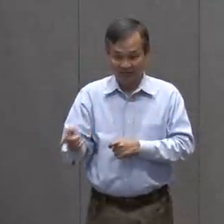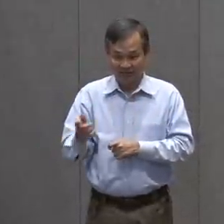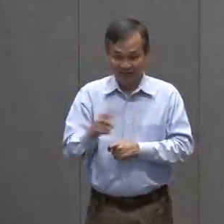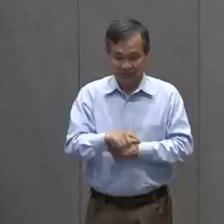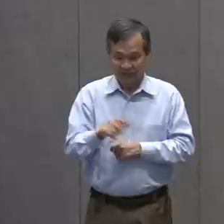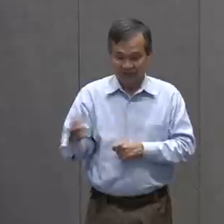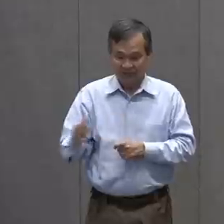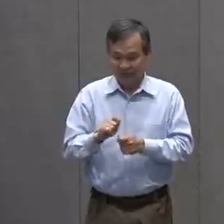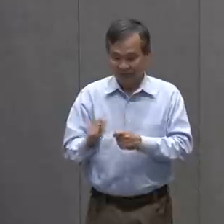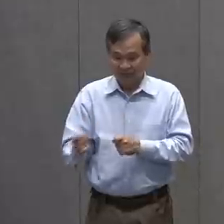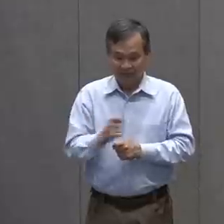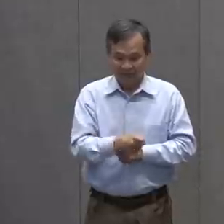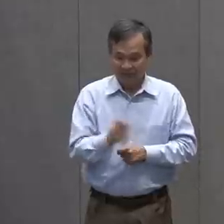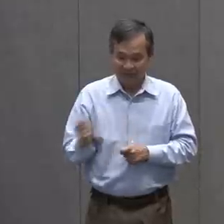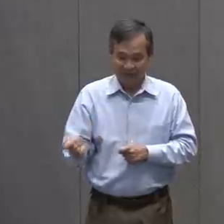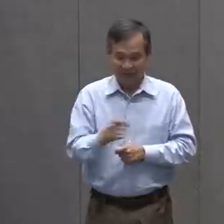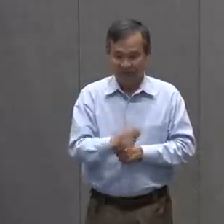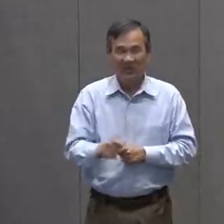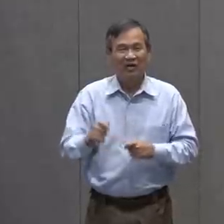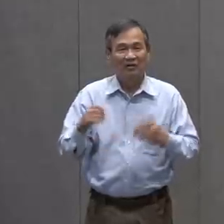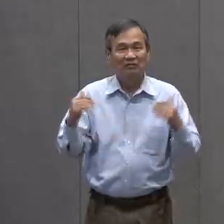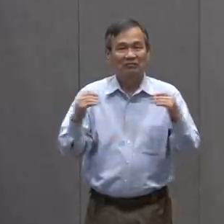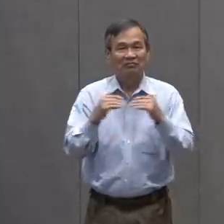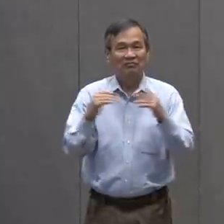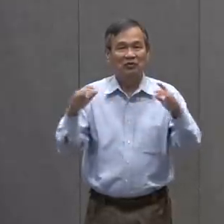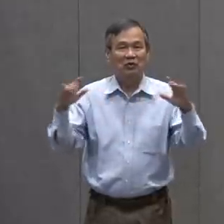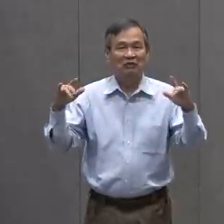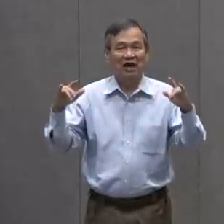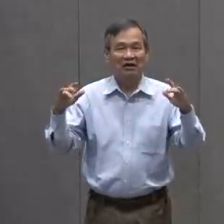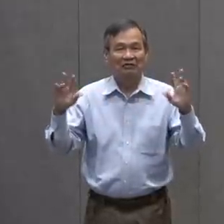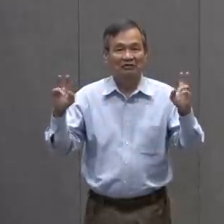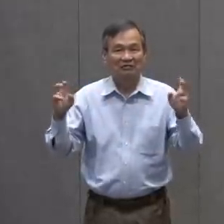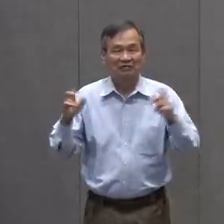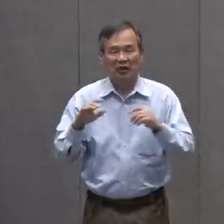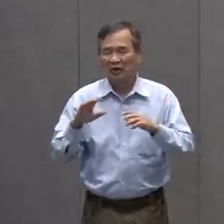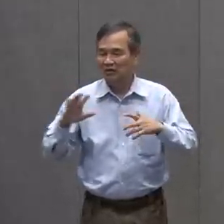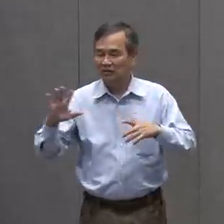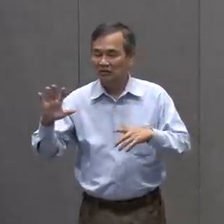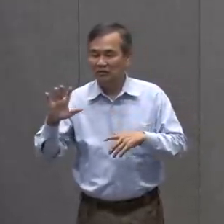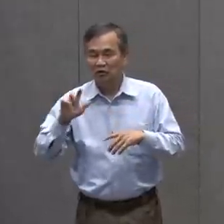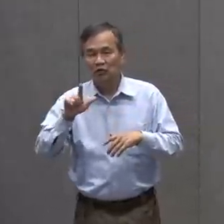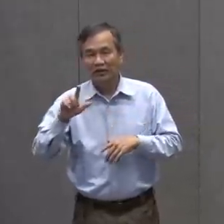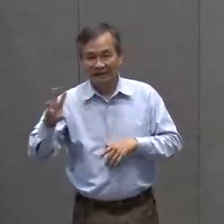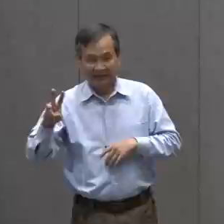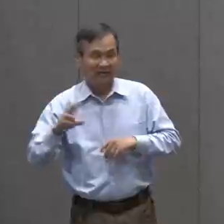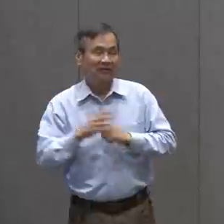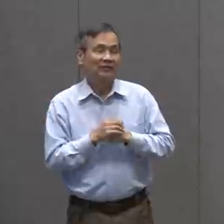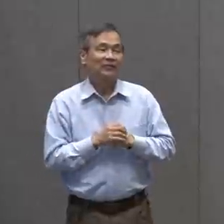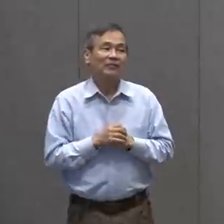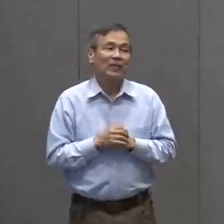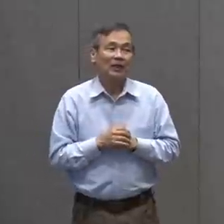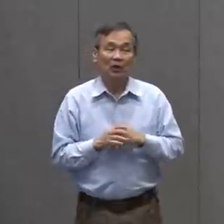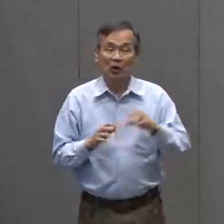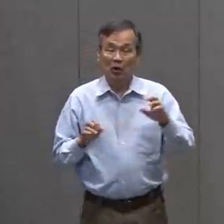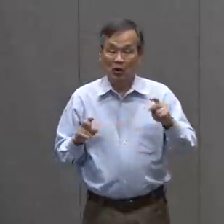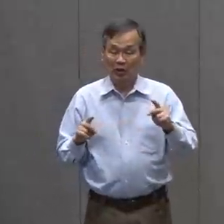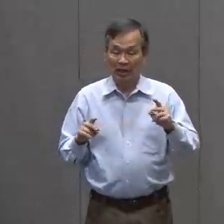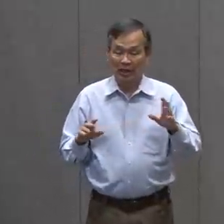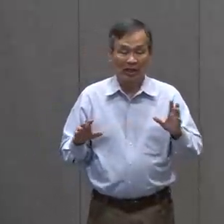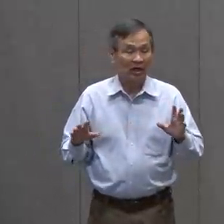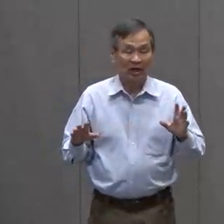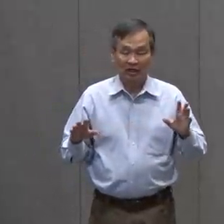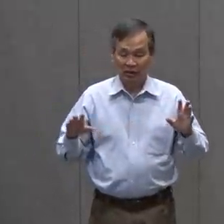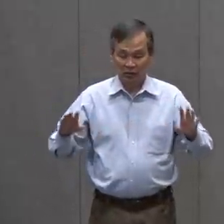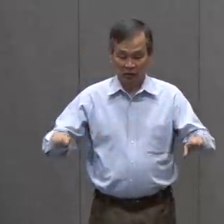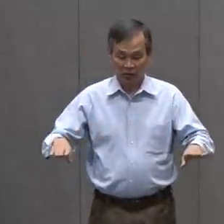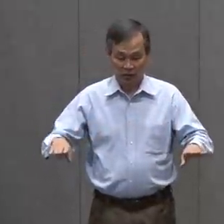is we're going to then take our top 2 cards, not looking at the cards, until we flip them over. We will both flip